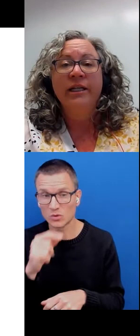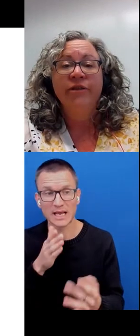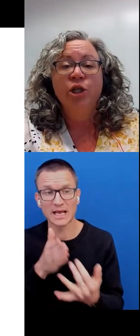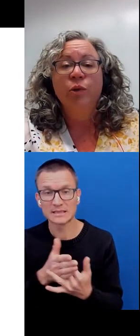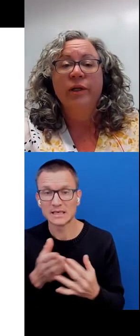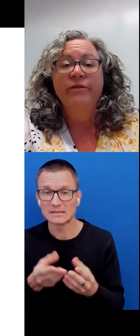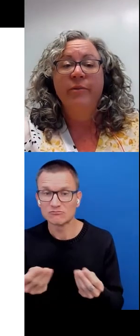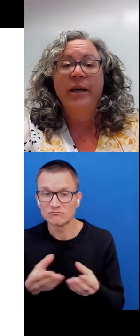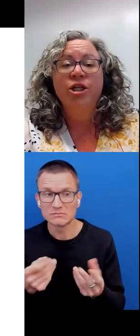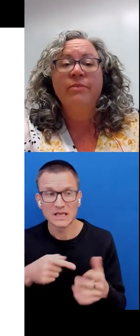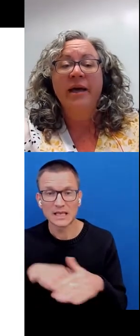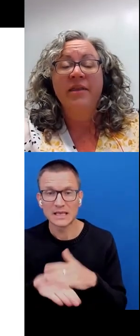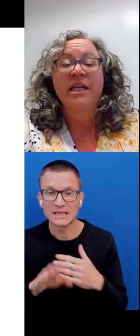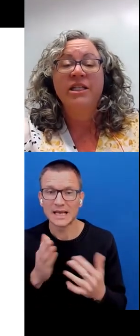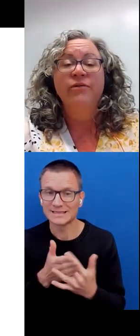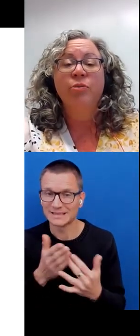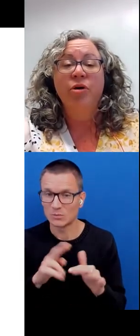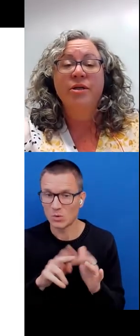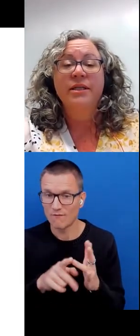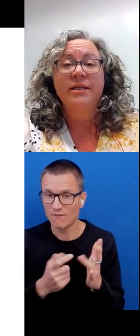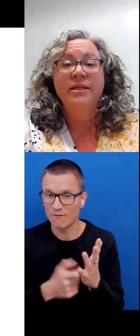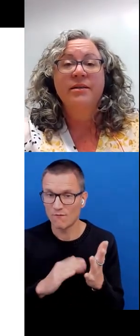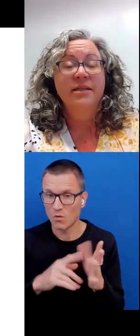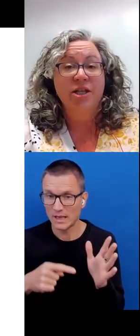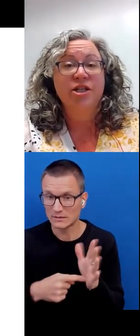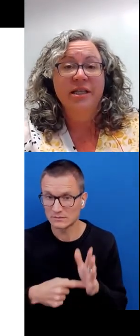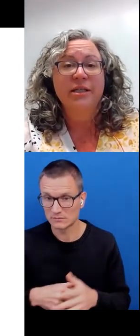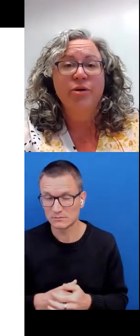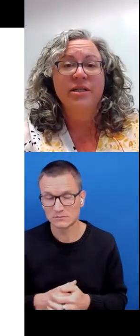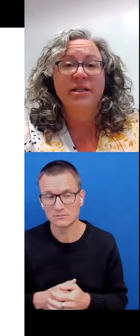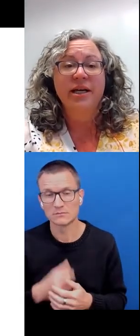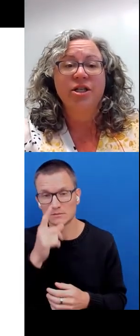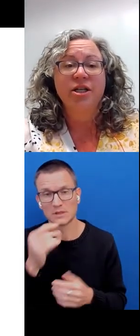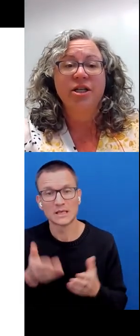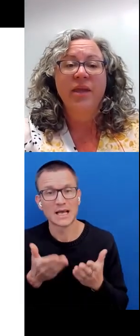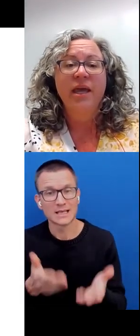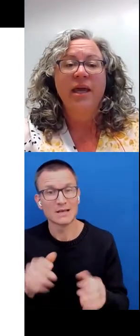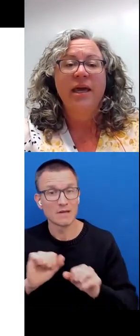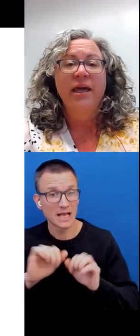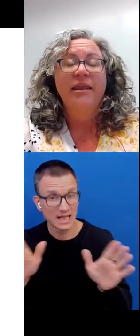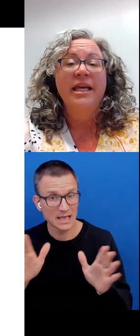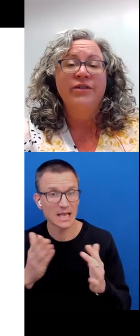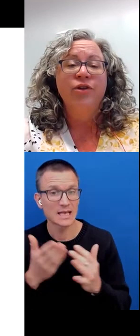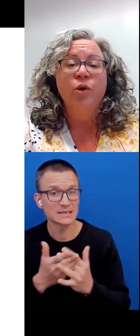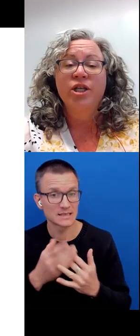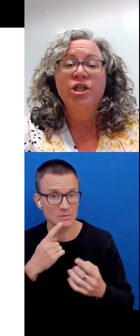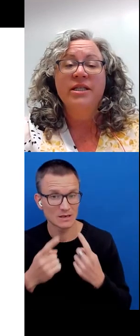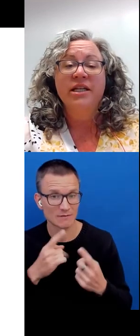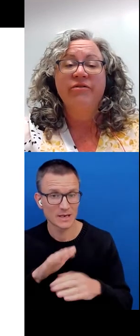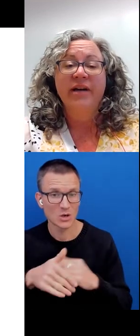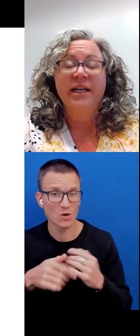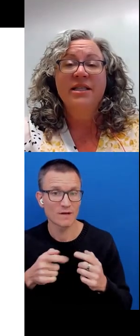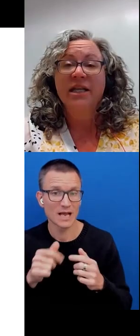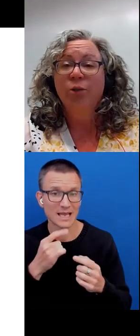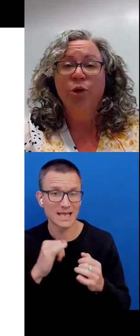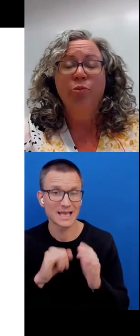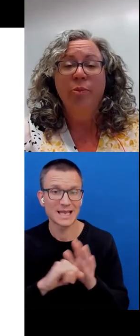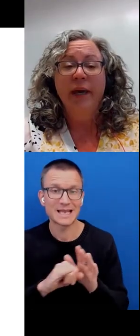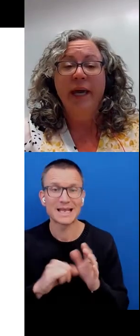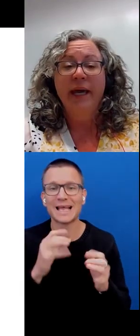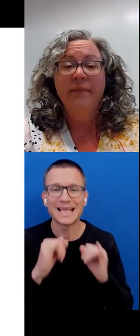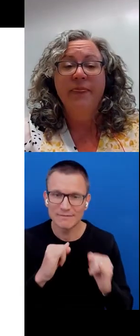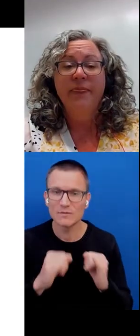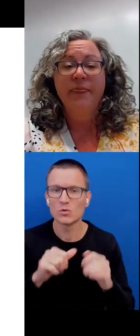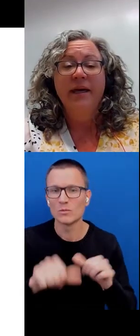Clear written and visual information about the interview process, such as this presentation, the interview questions in advance to help